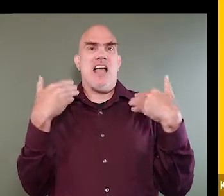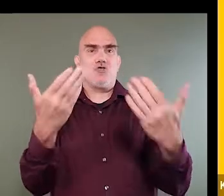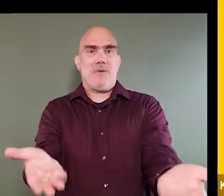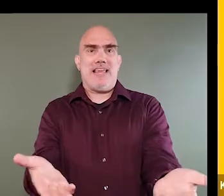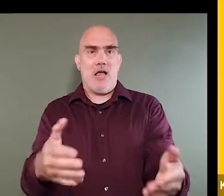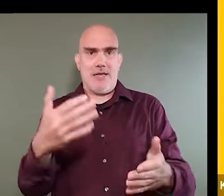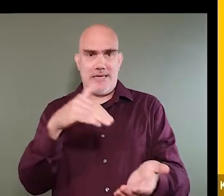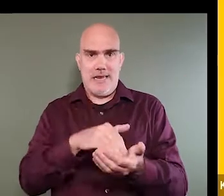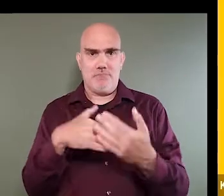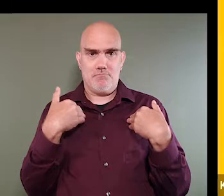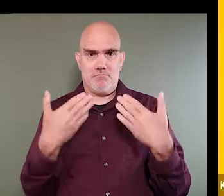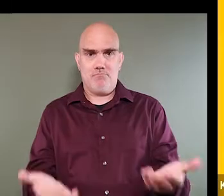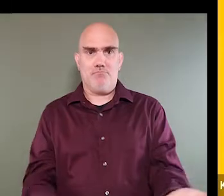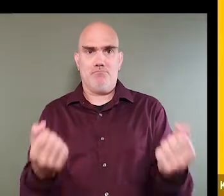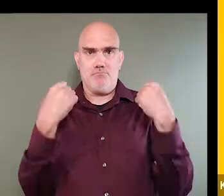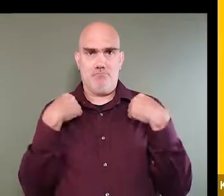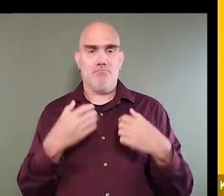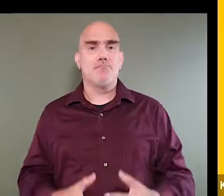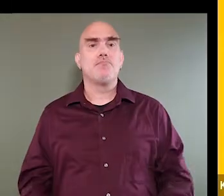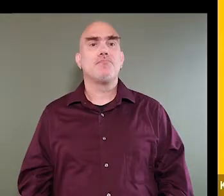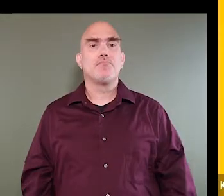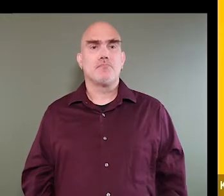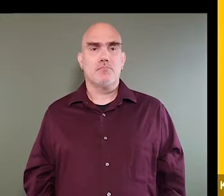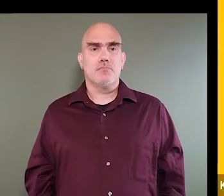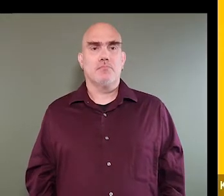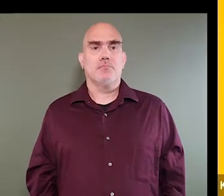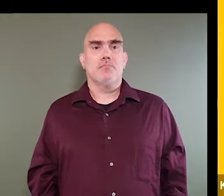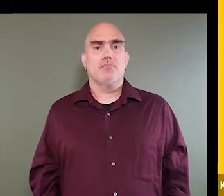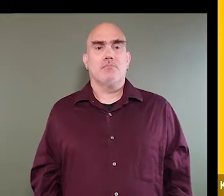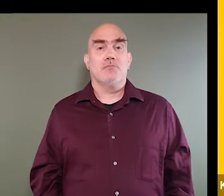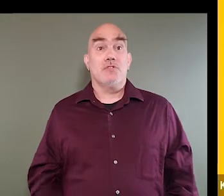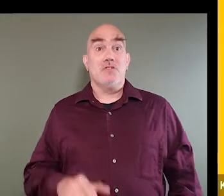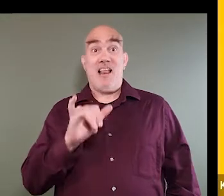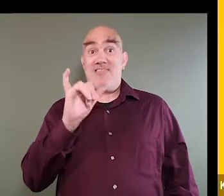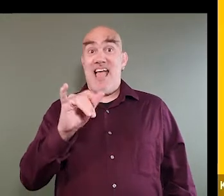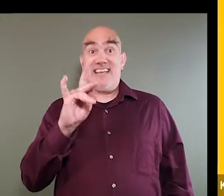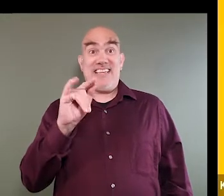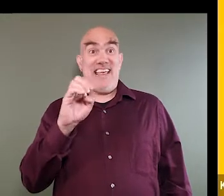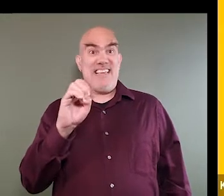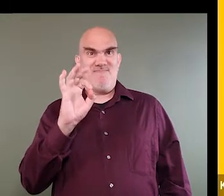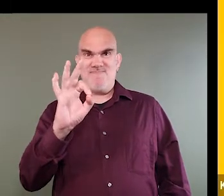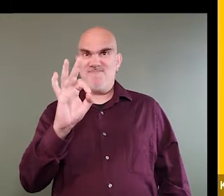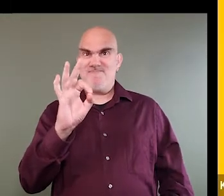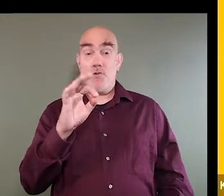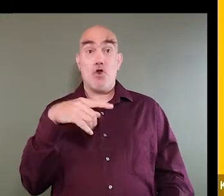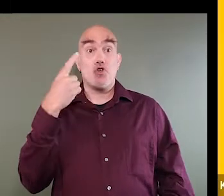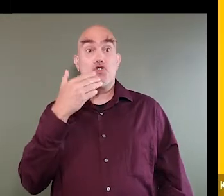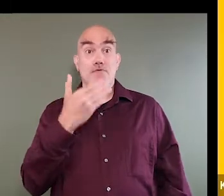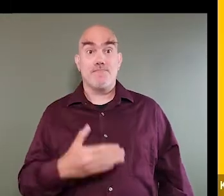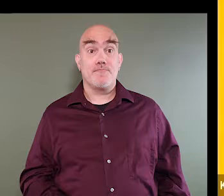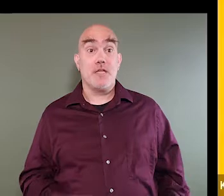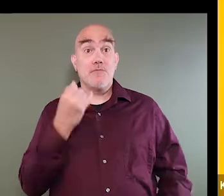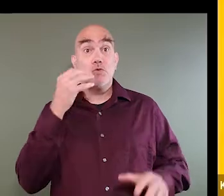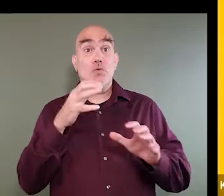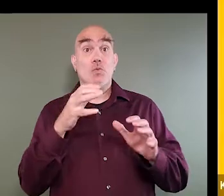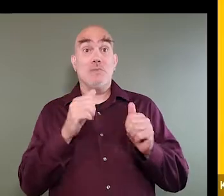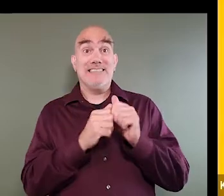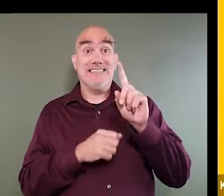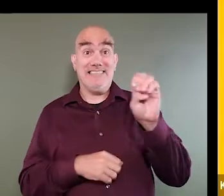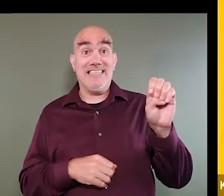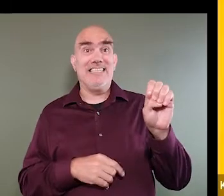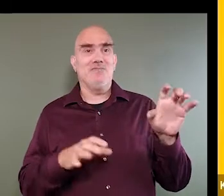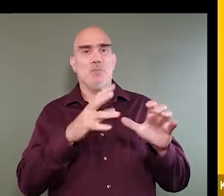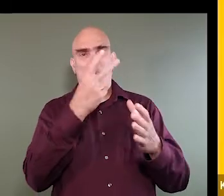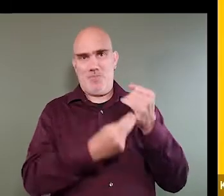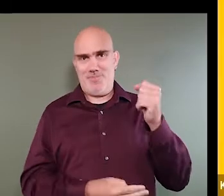then straighten them out again. Just like that, Katie. Looks good. If you're doing it with D,